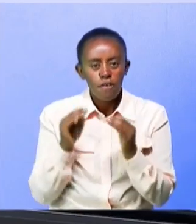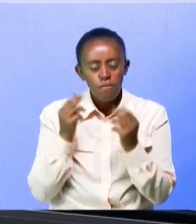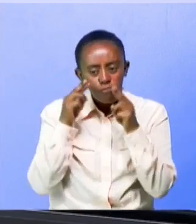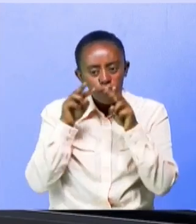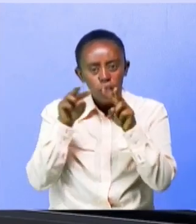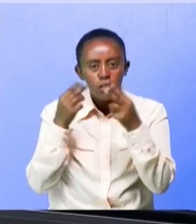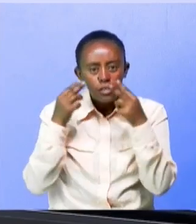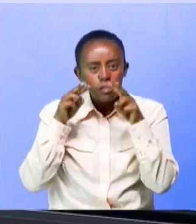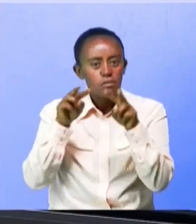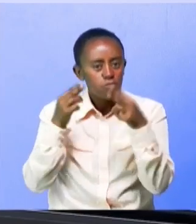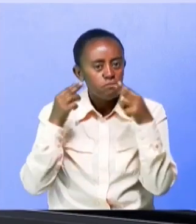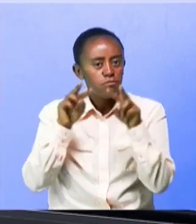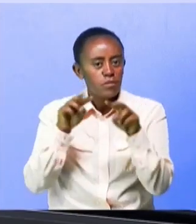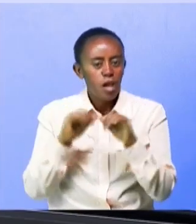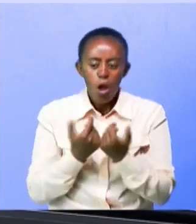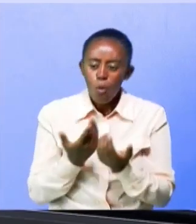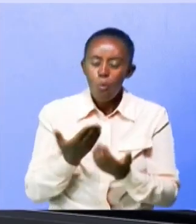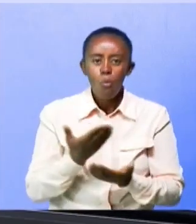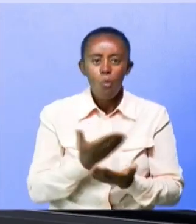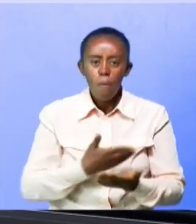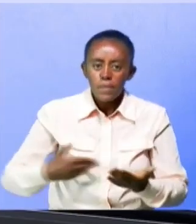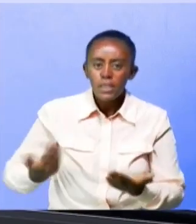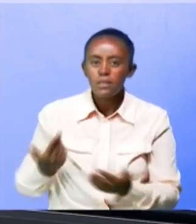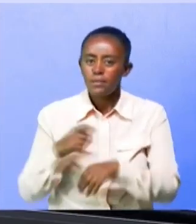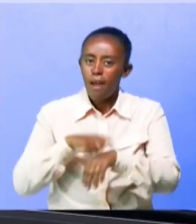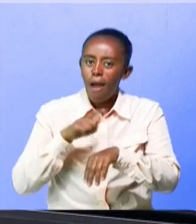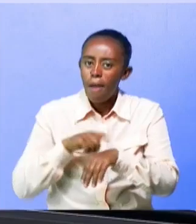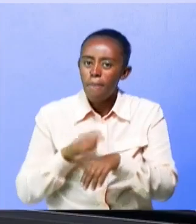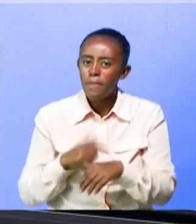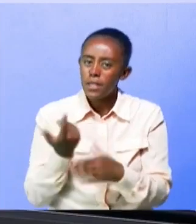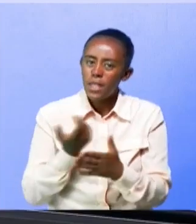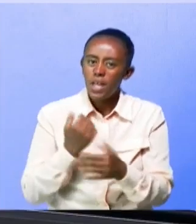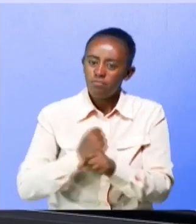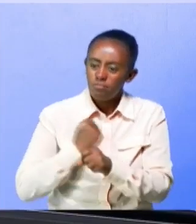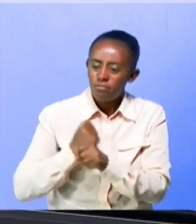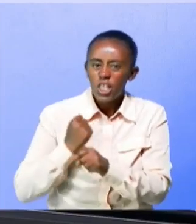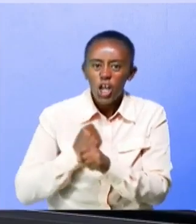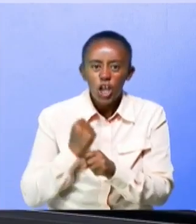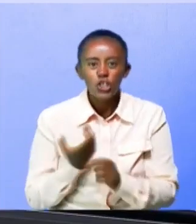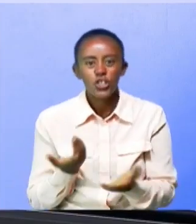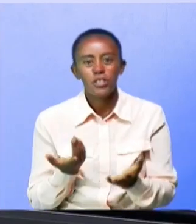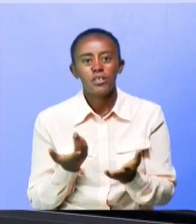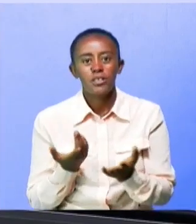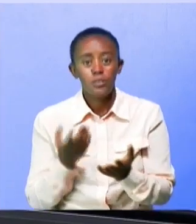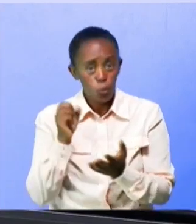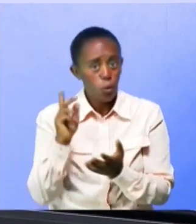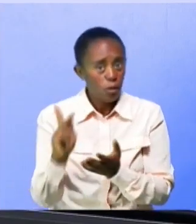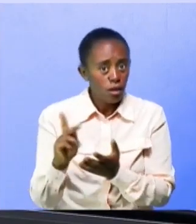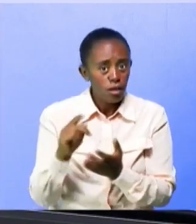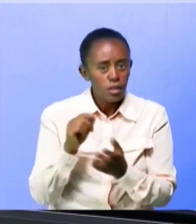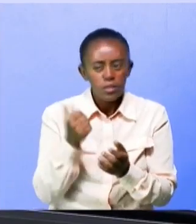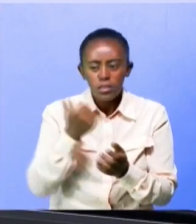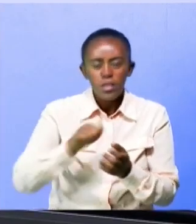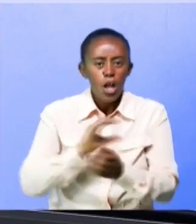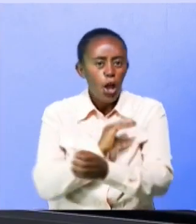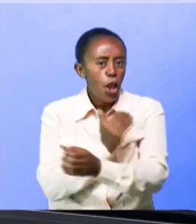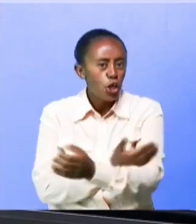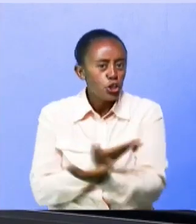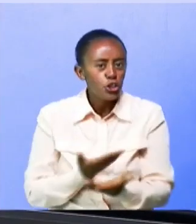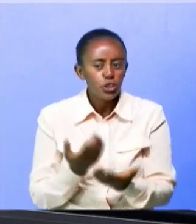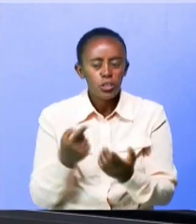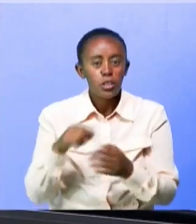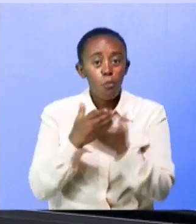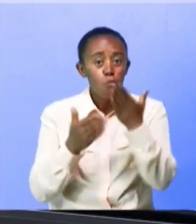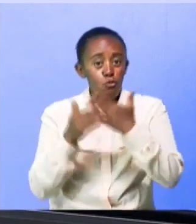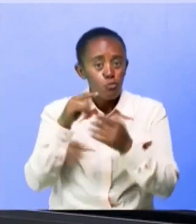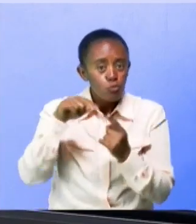them, how they are committing their time, their dedication, their energy in order